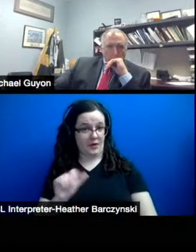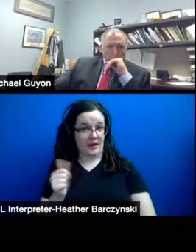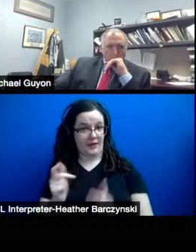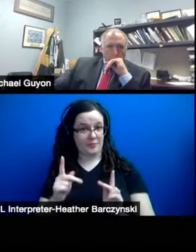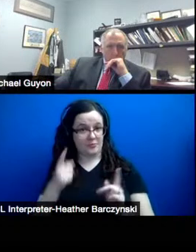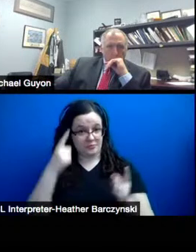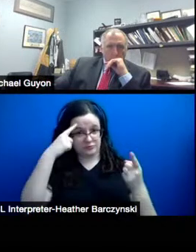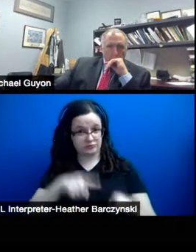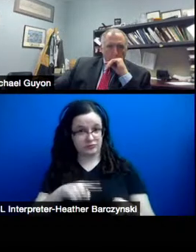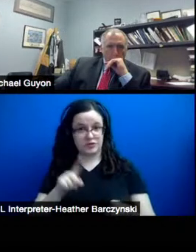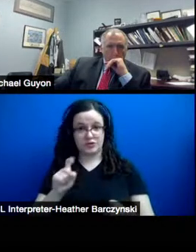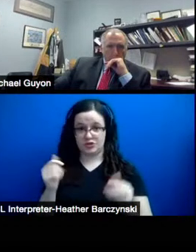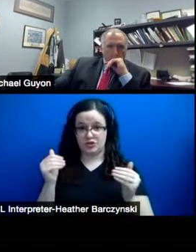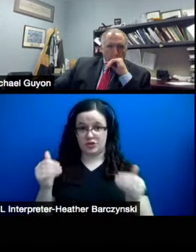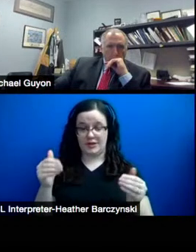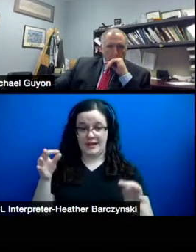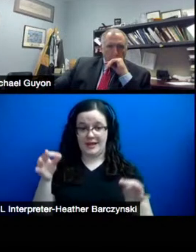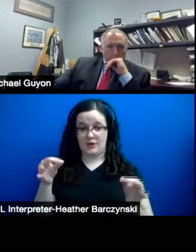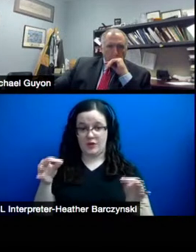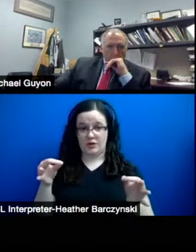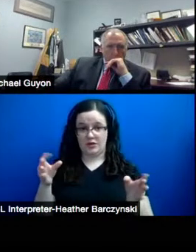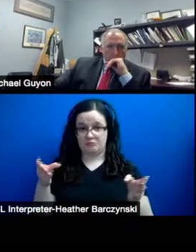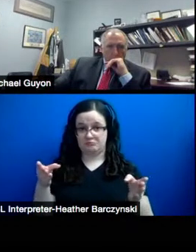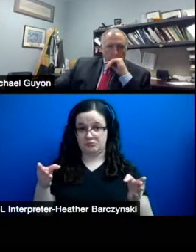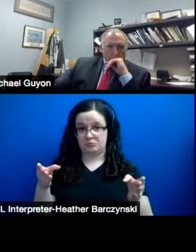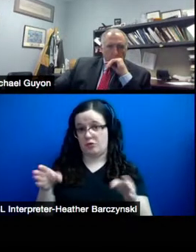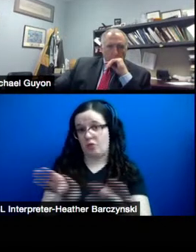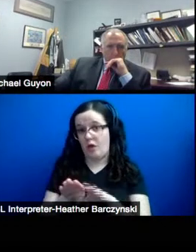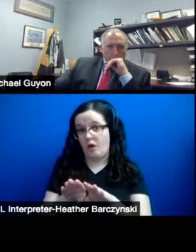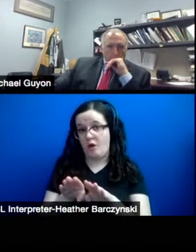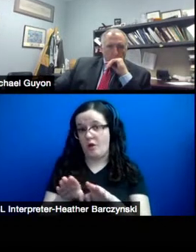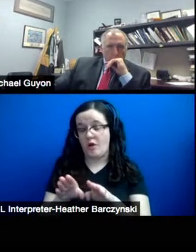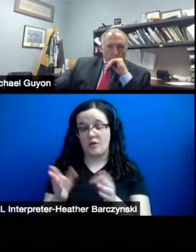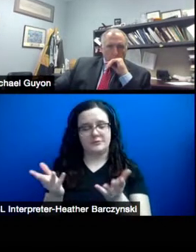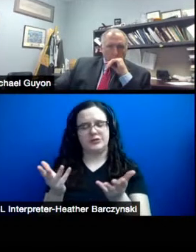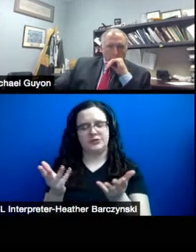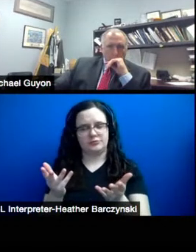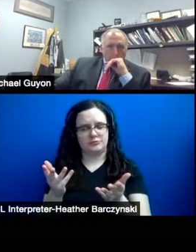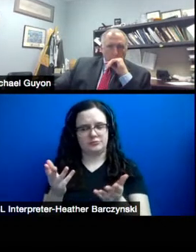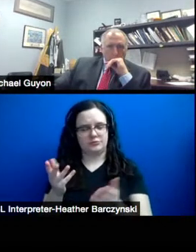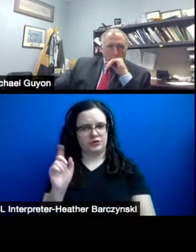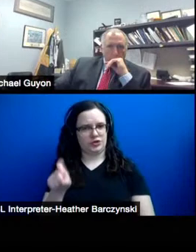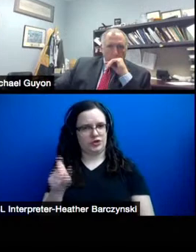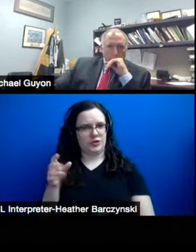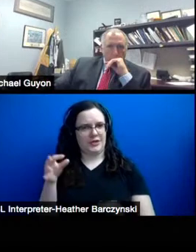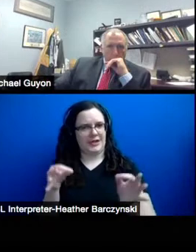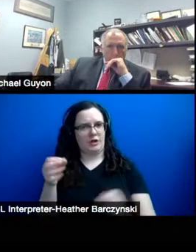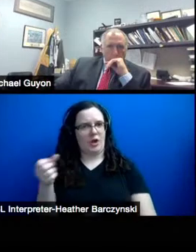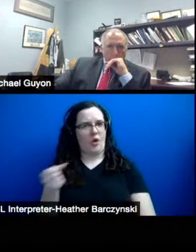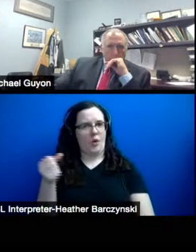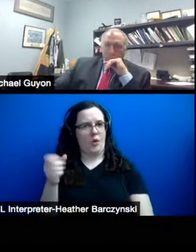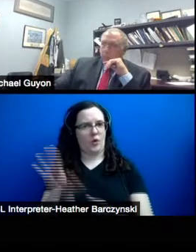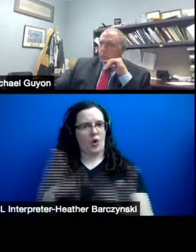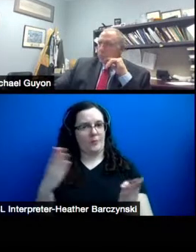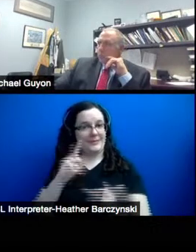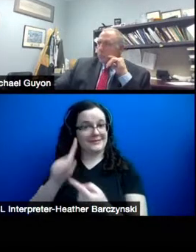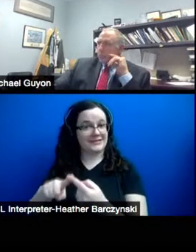simply close the hearing? Should we hold the hearing open until the next